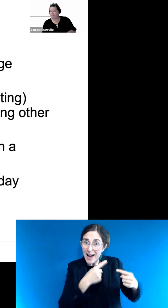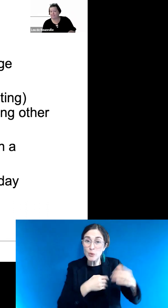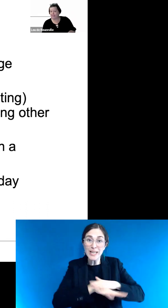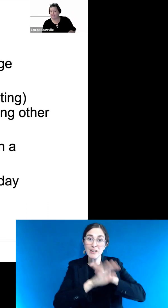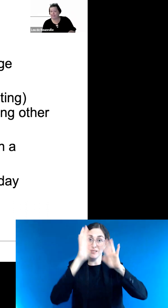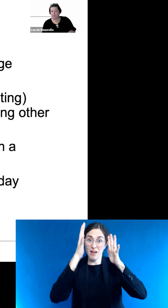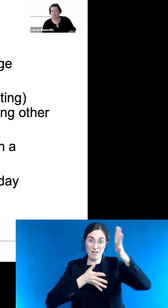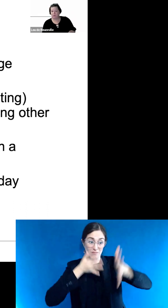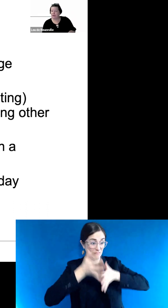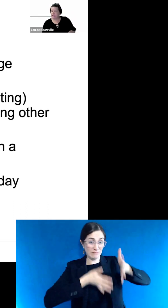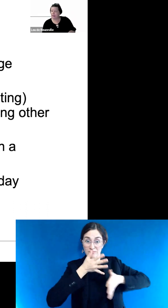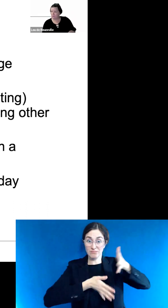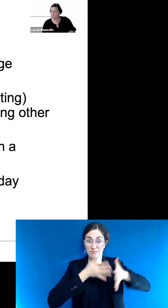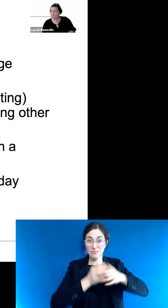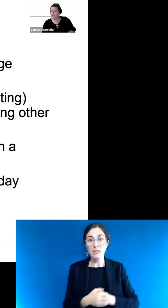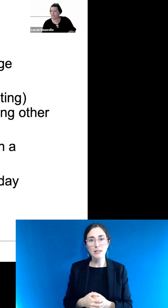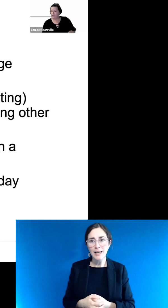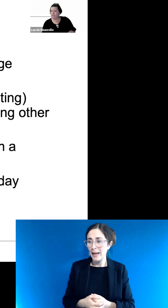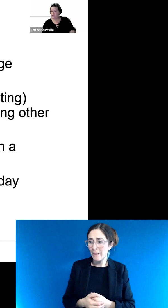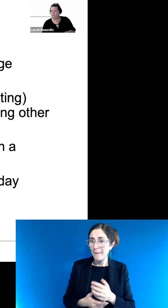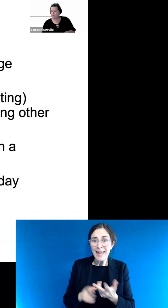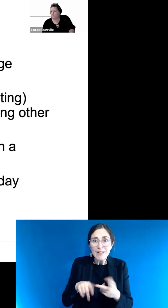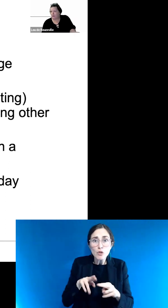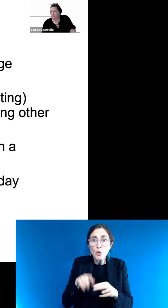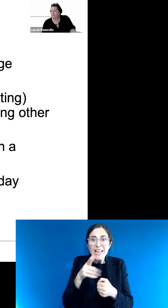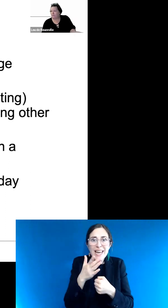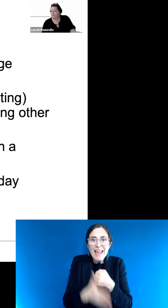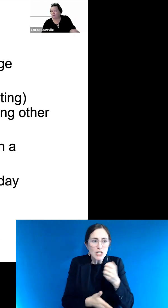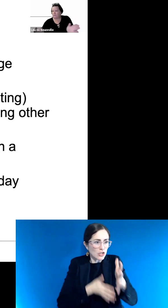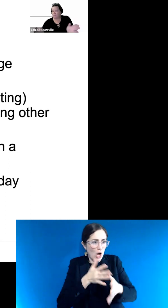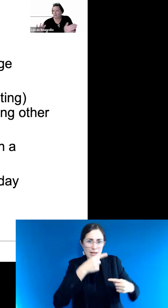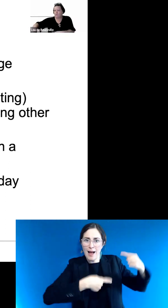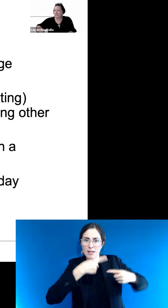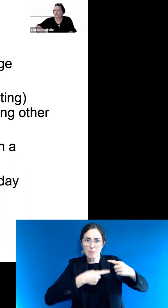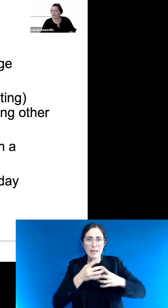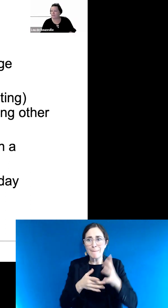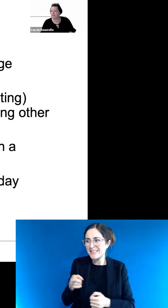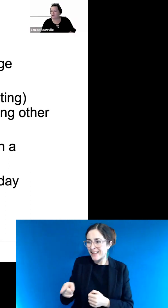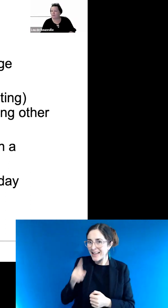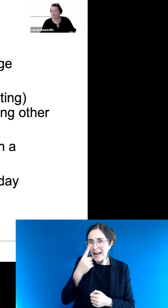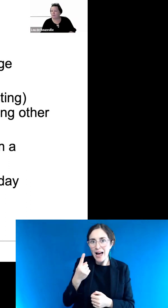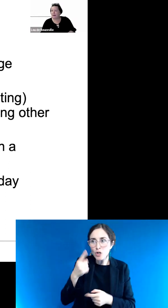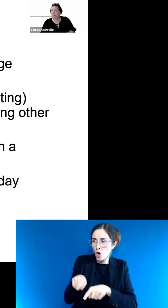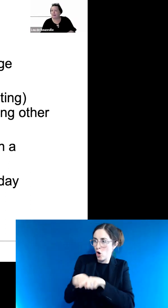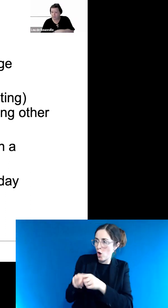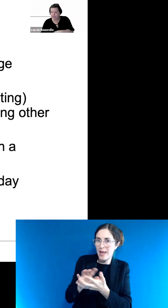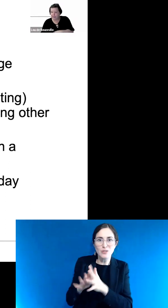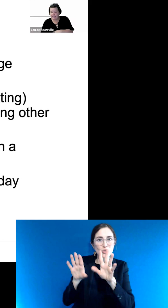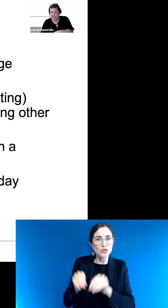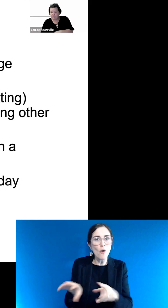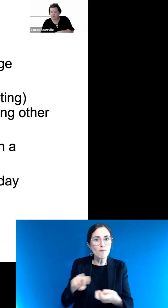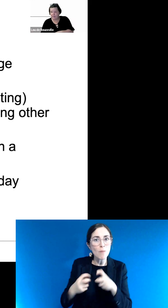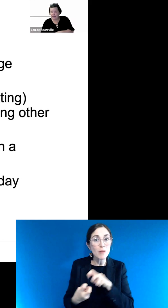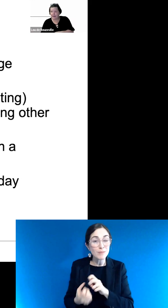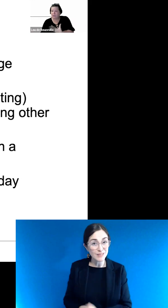it's something deaf kids don't learn how to argue and resolve things because nobody signs it, because, oh, the kids don't need to know. But hearing